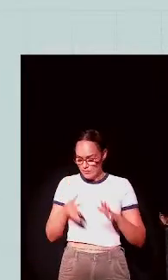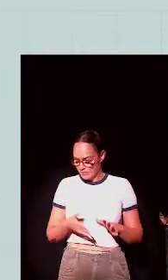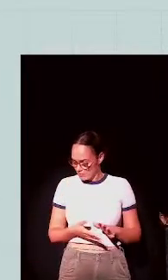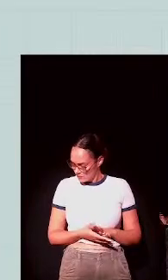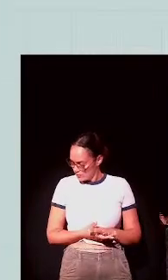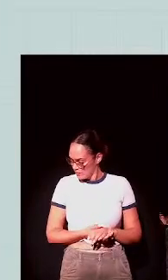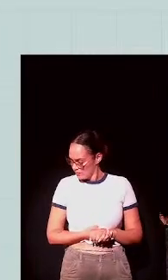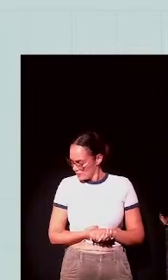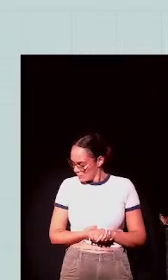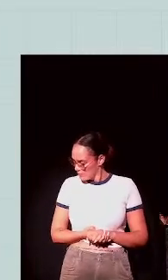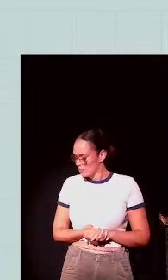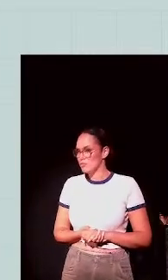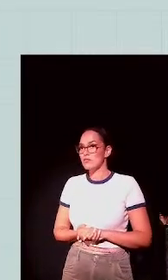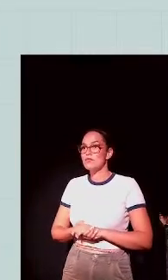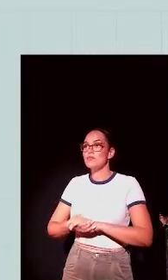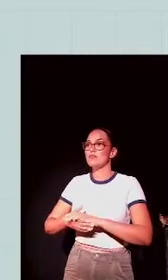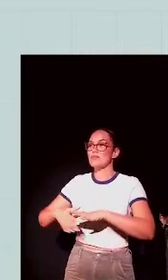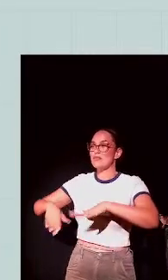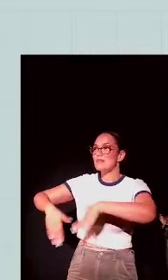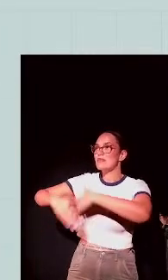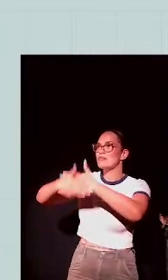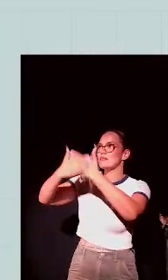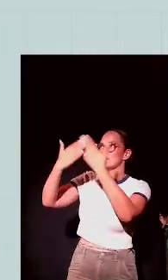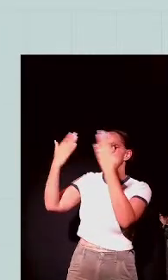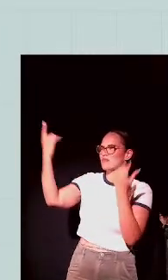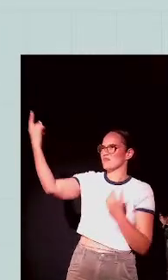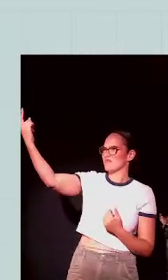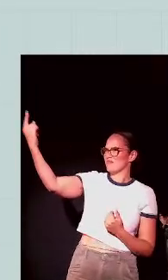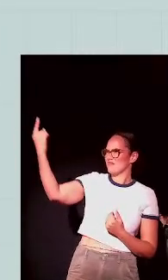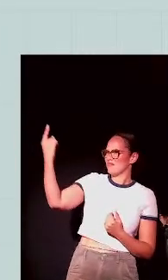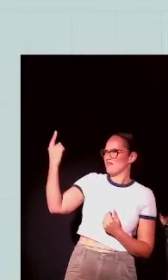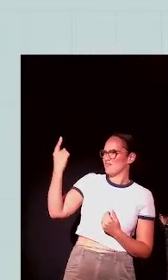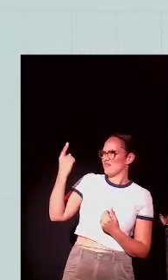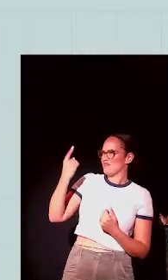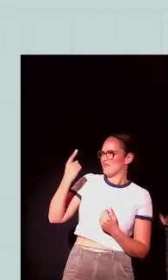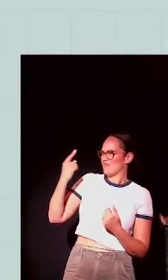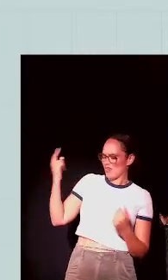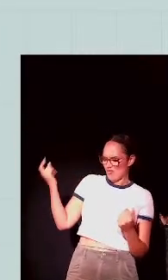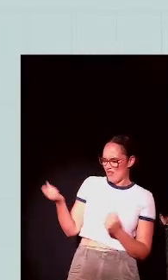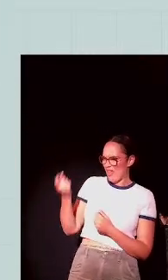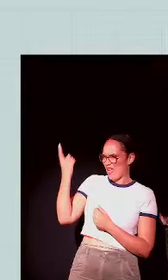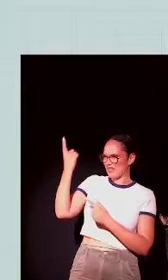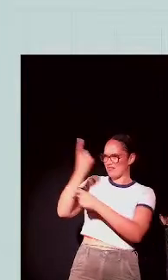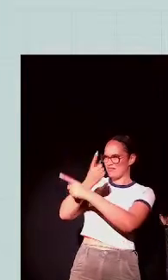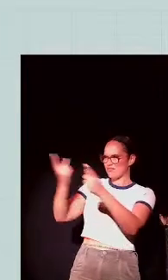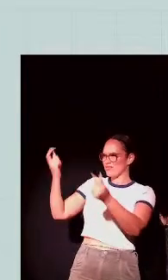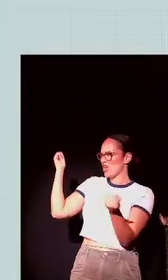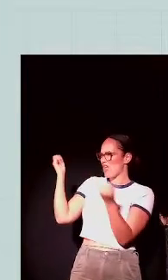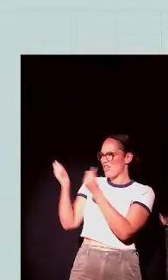And they came, I'd realized they'd never change.